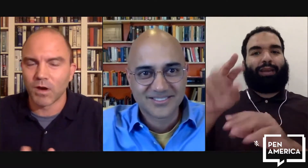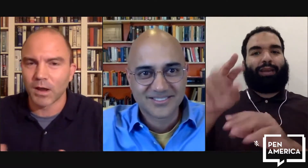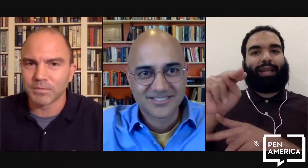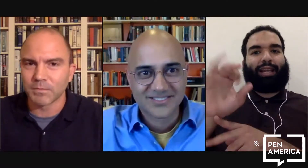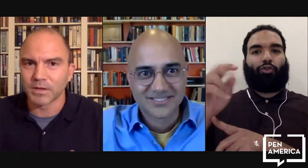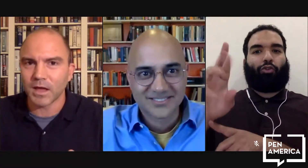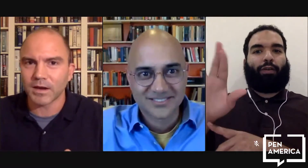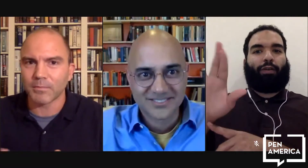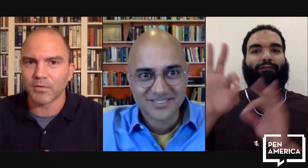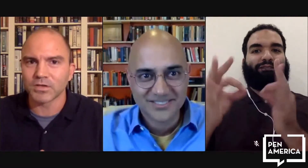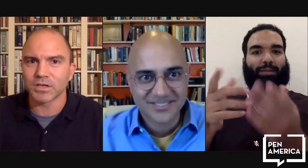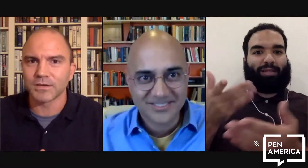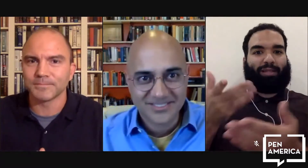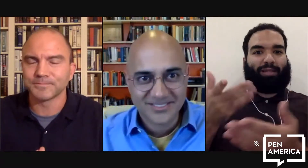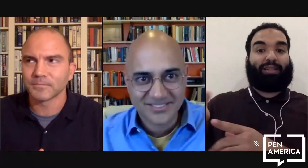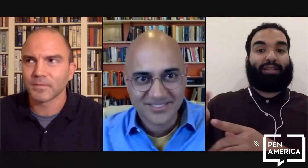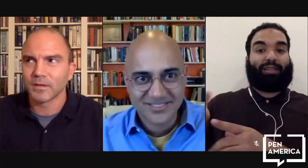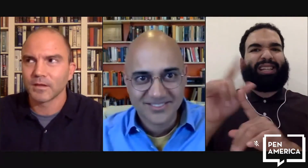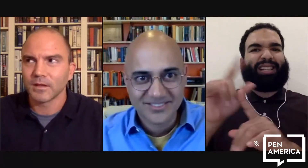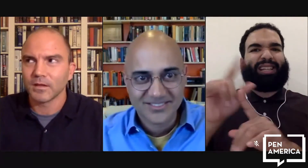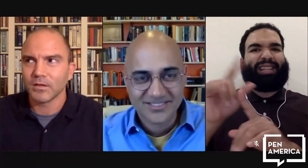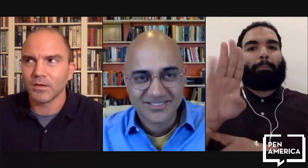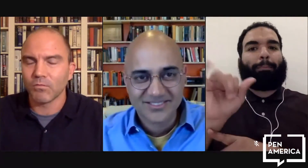in the run up to the bin Laden operation,